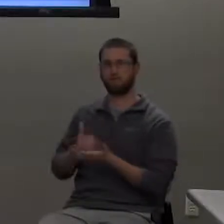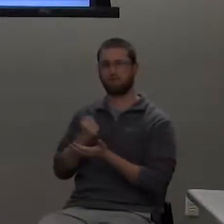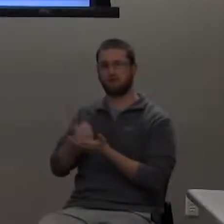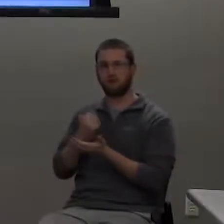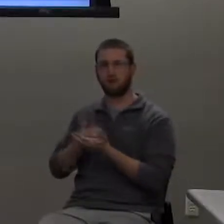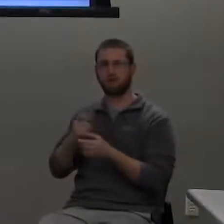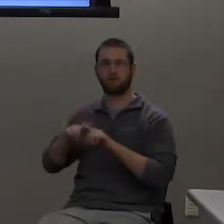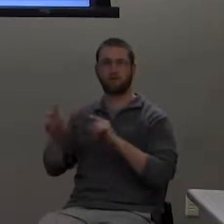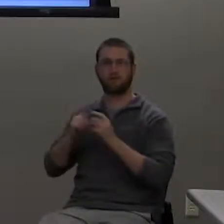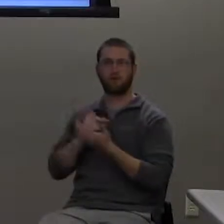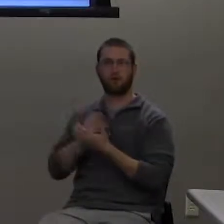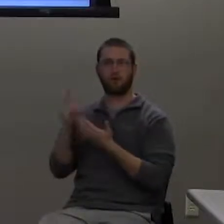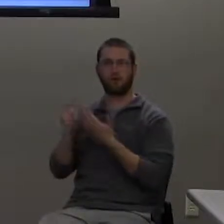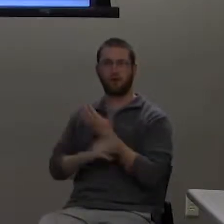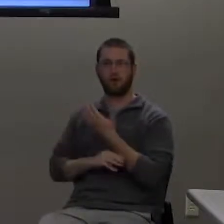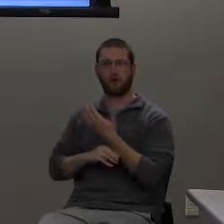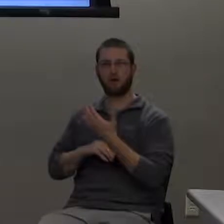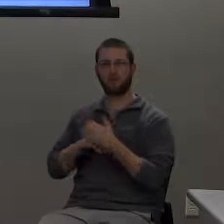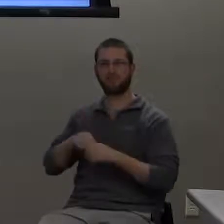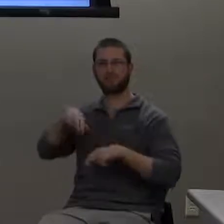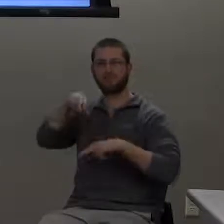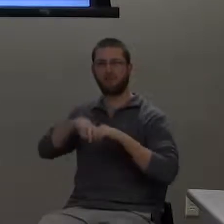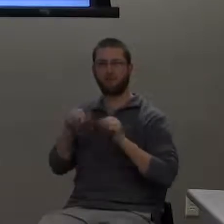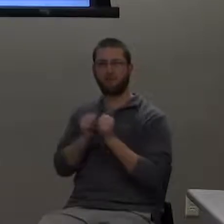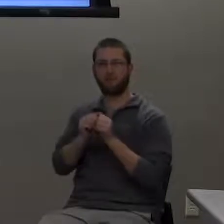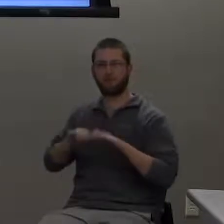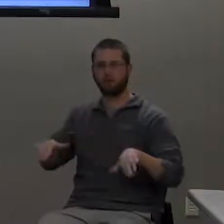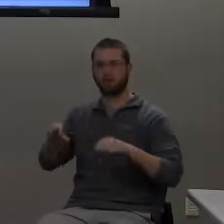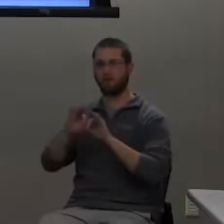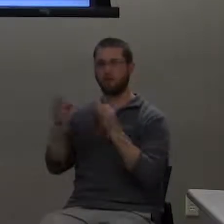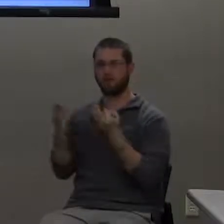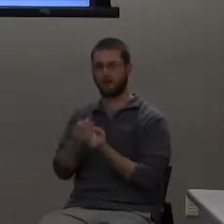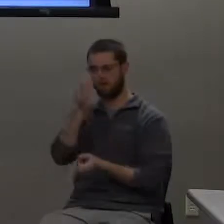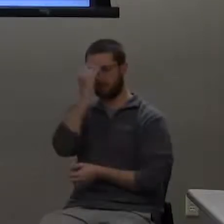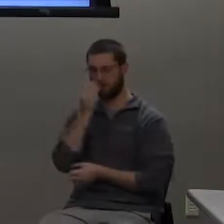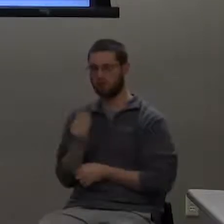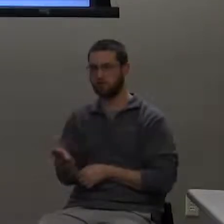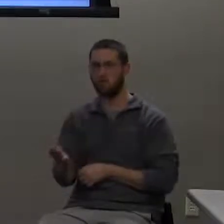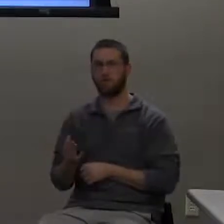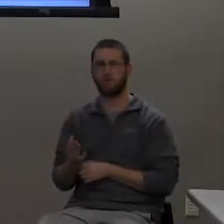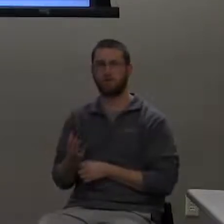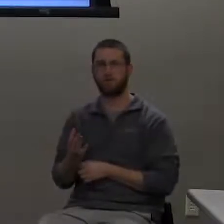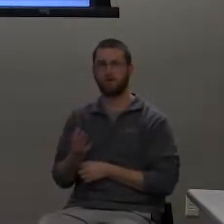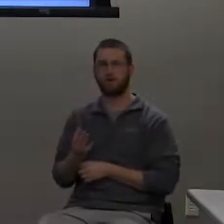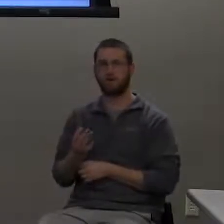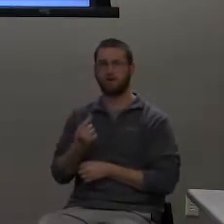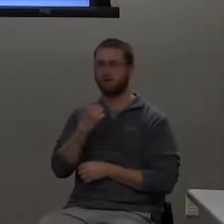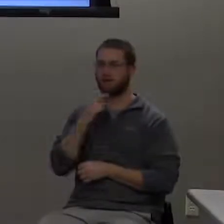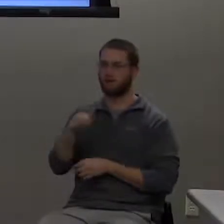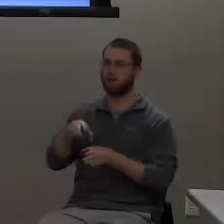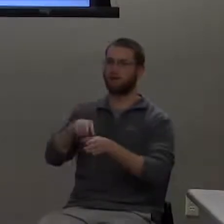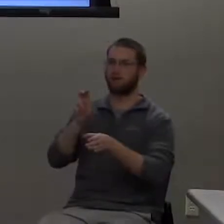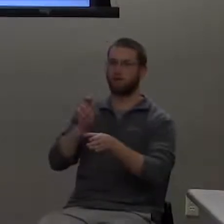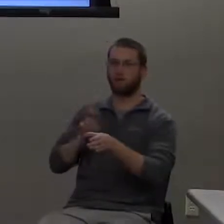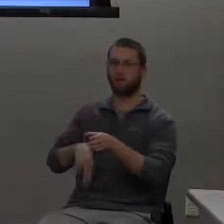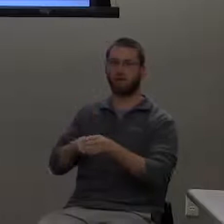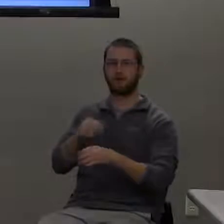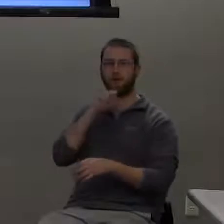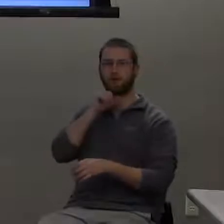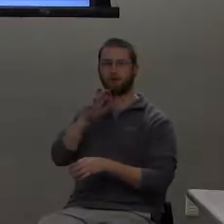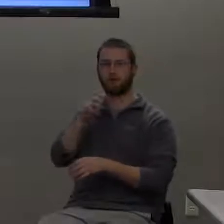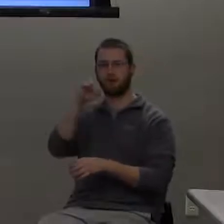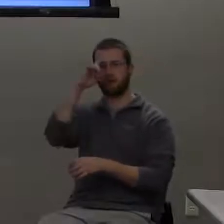drives them down to get in front of children and their families so that they say, they don't say anymore, you're quitting at 16 because you need to get a